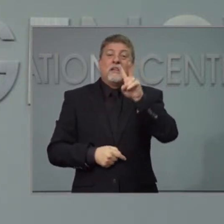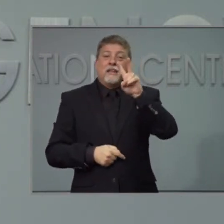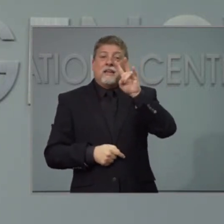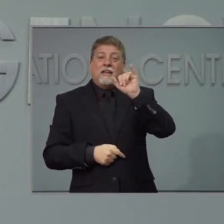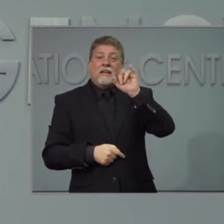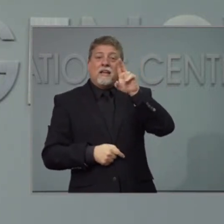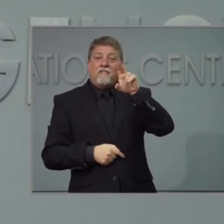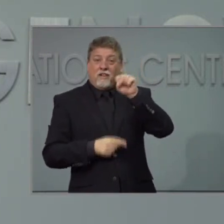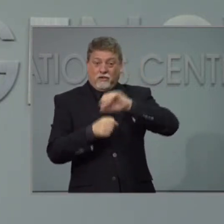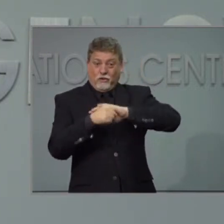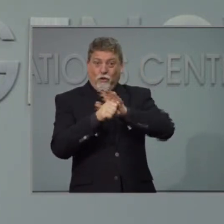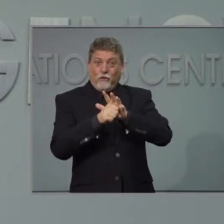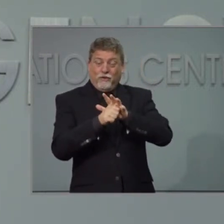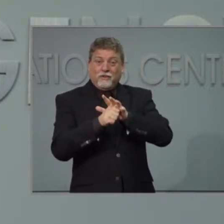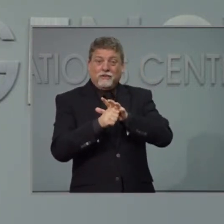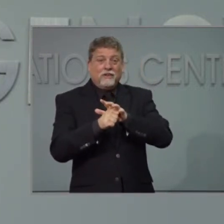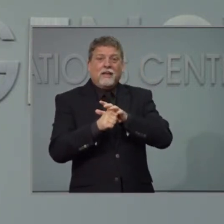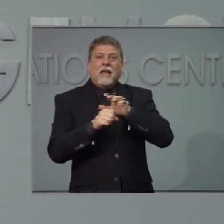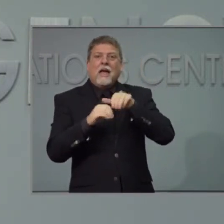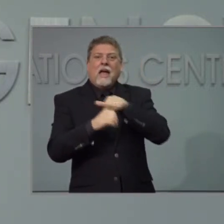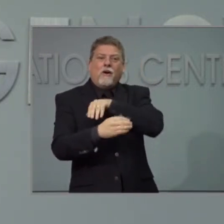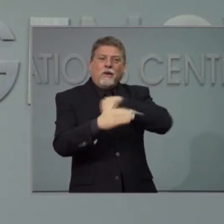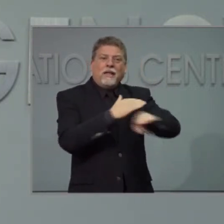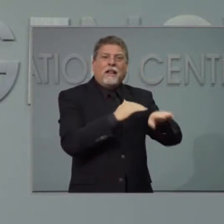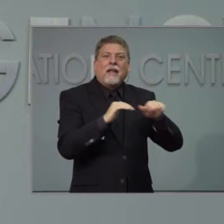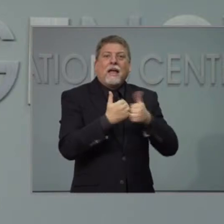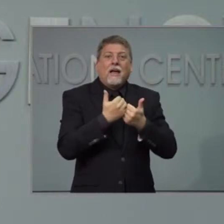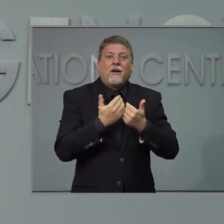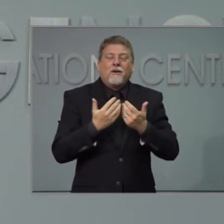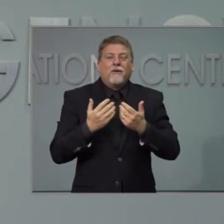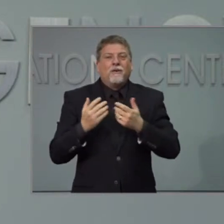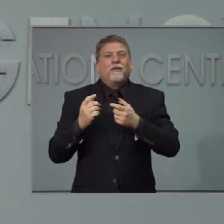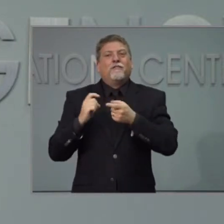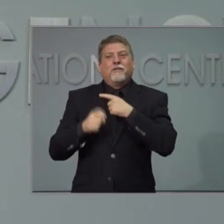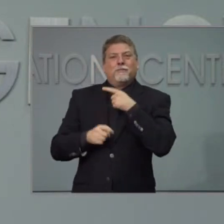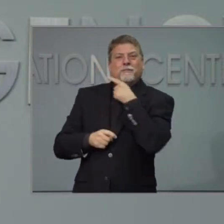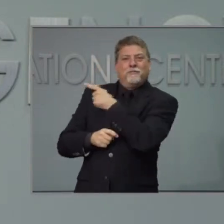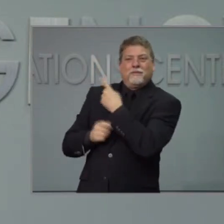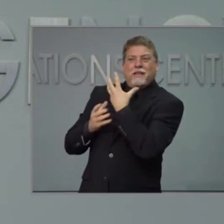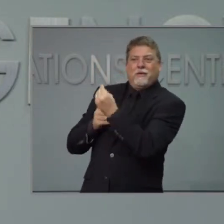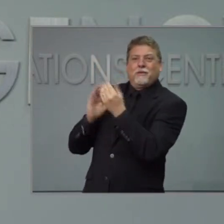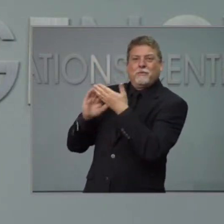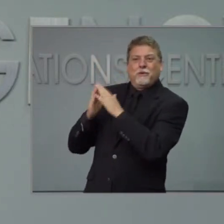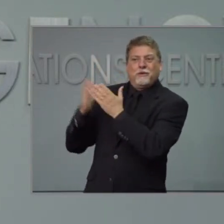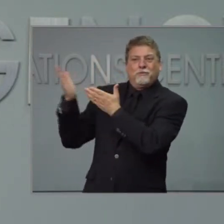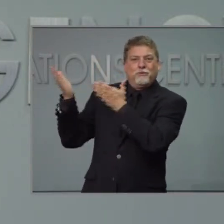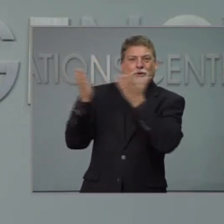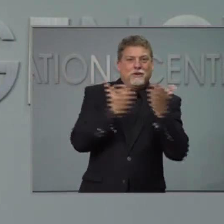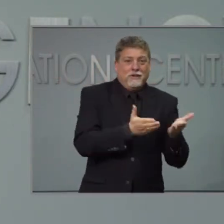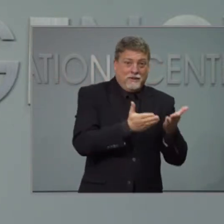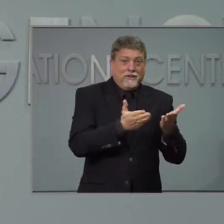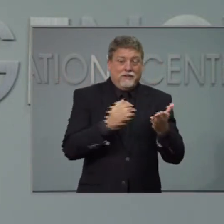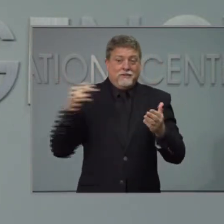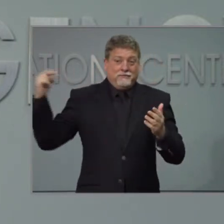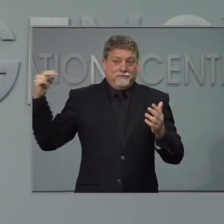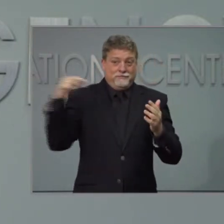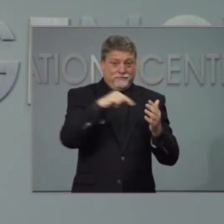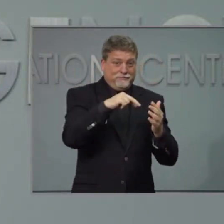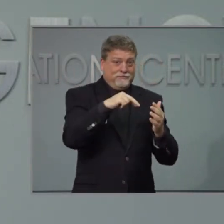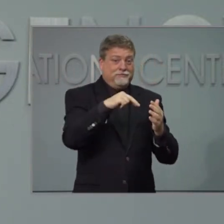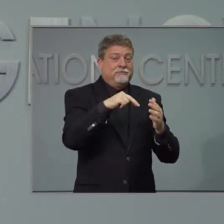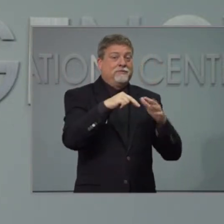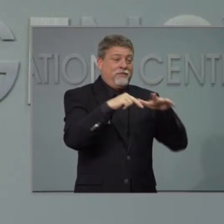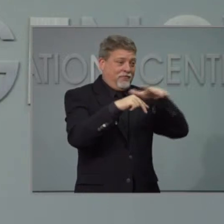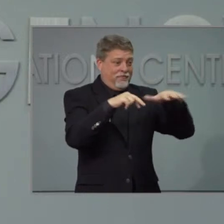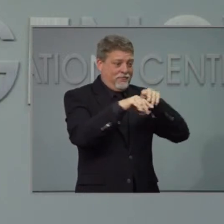into these facilities, whether that's a nursing home or a prison, from the community. and then that virus then returns to